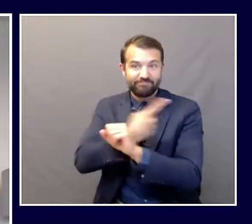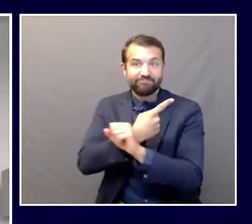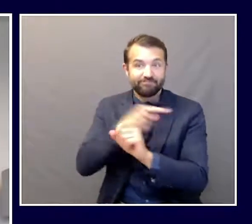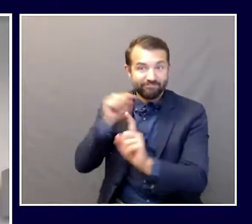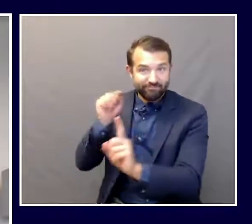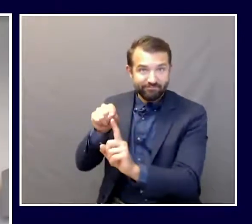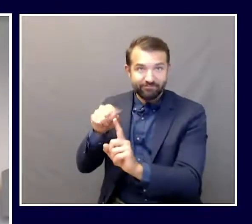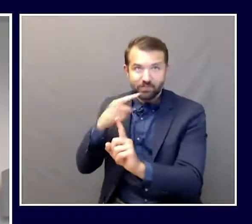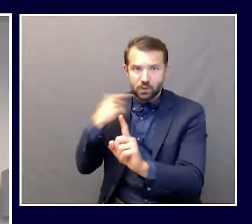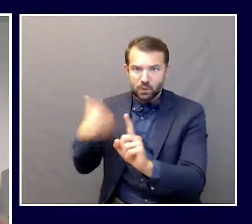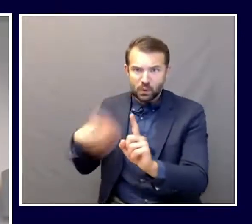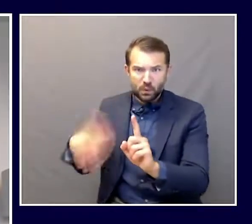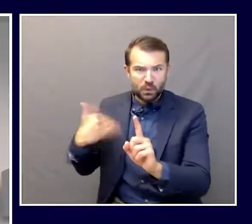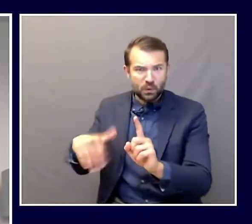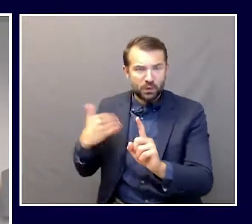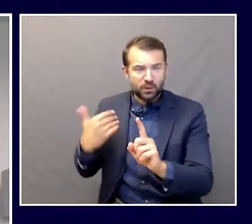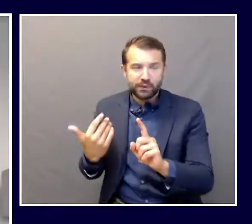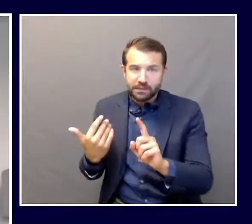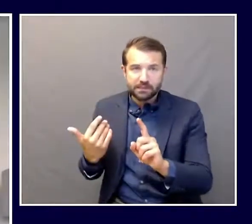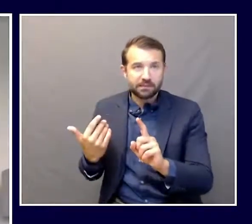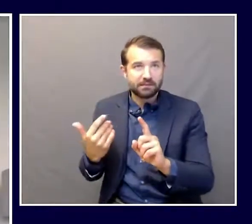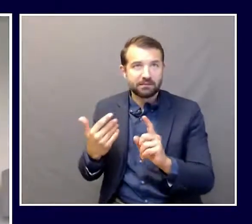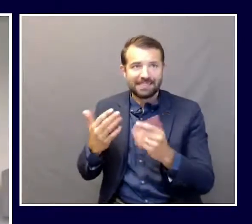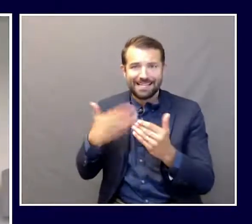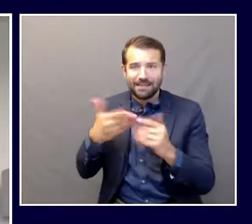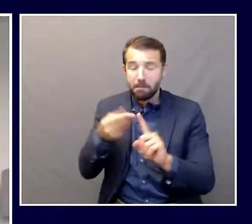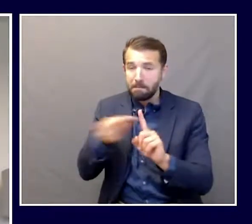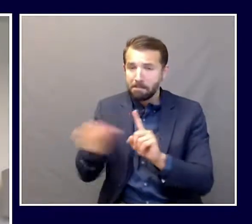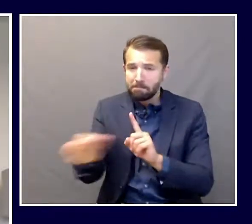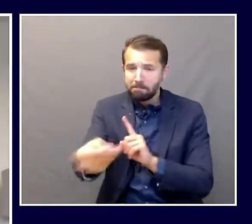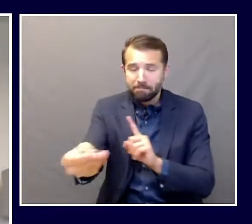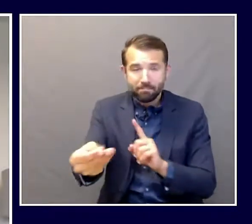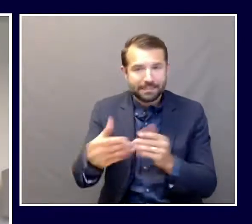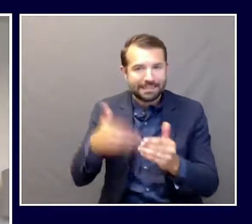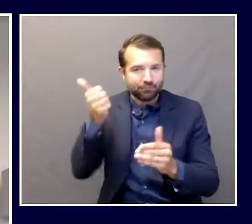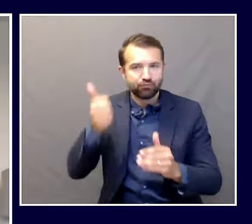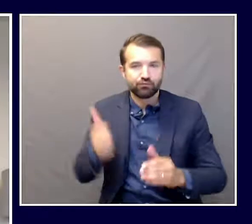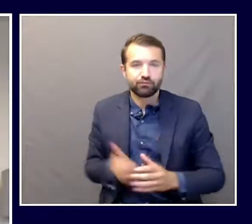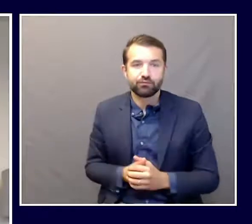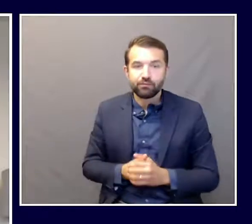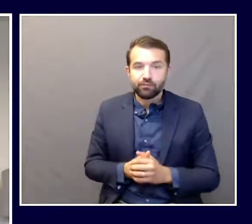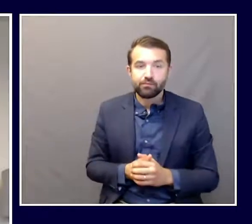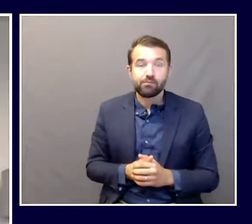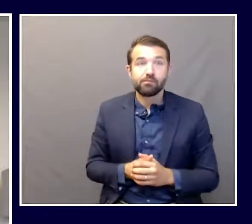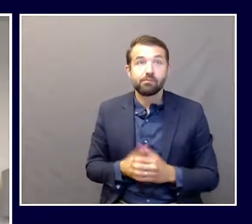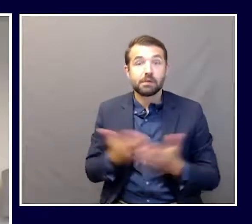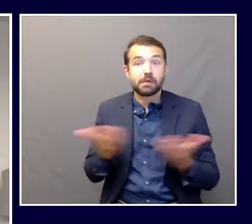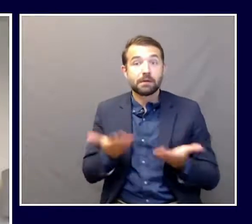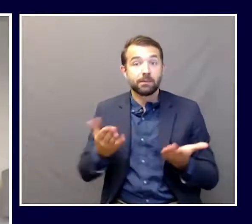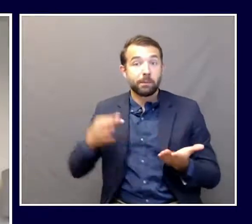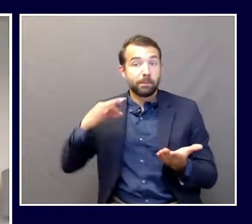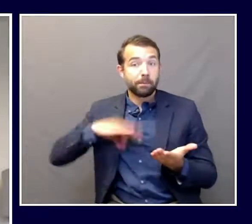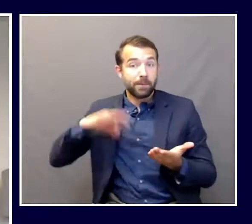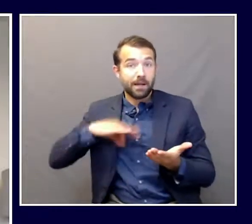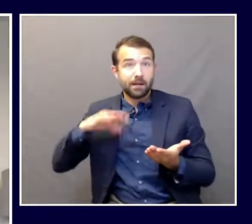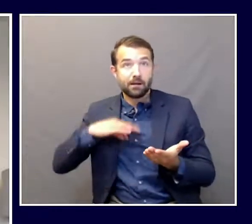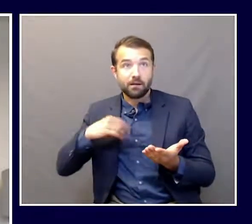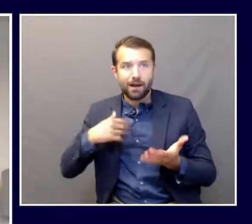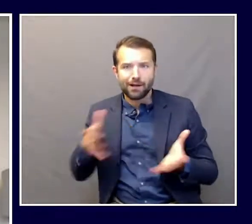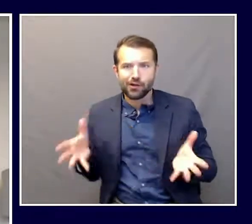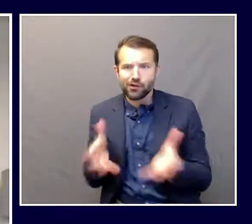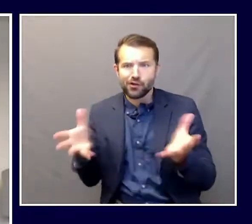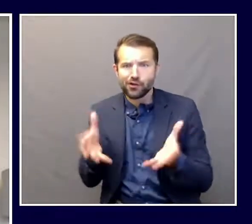do. One of the ways that we are trying to encourage vaccinations is via the sweepstakes.